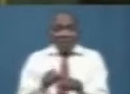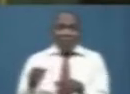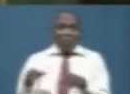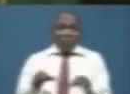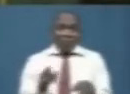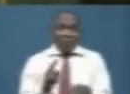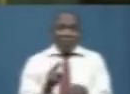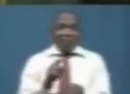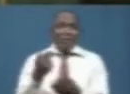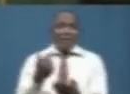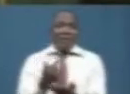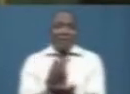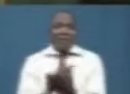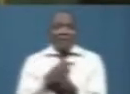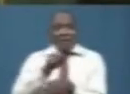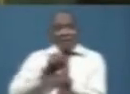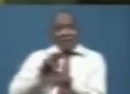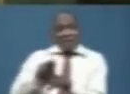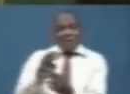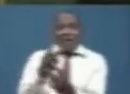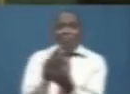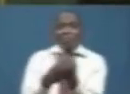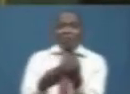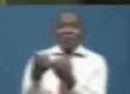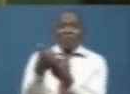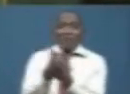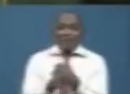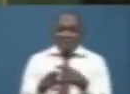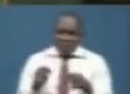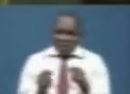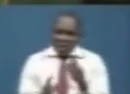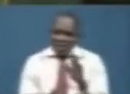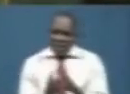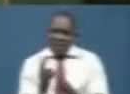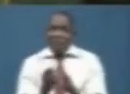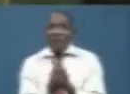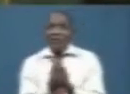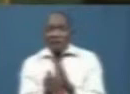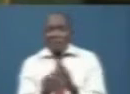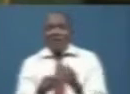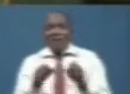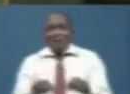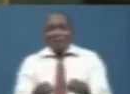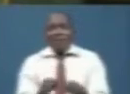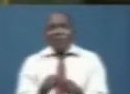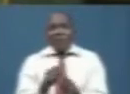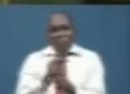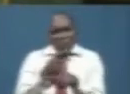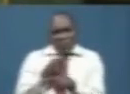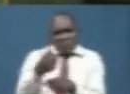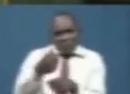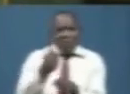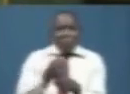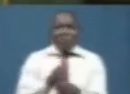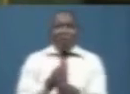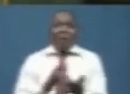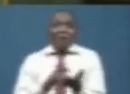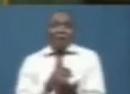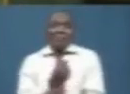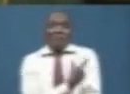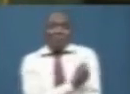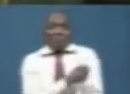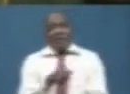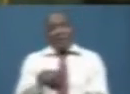Ghana, that have taken steps to develop the capacity to produce their own vaccines, and others within the